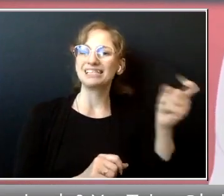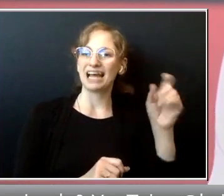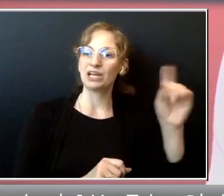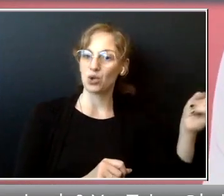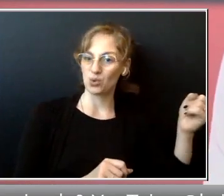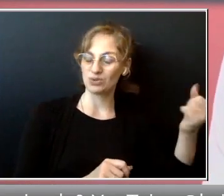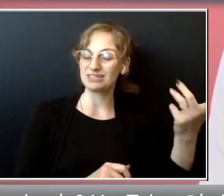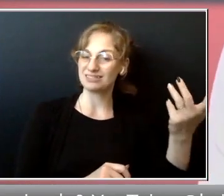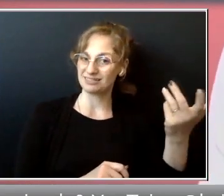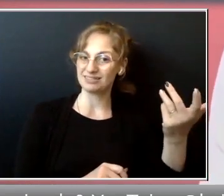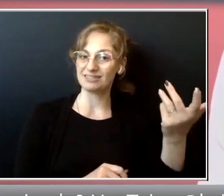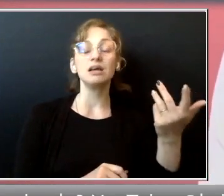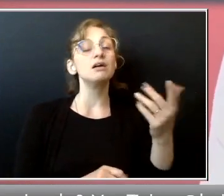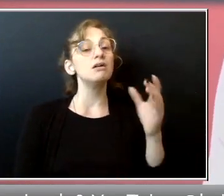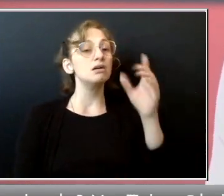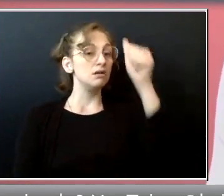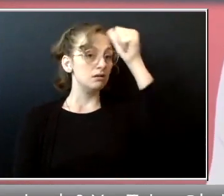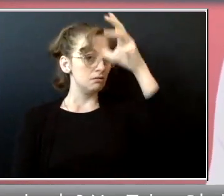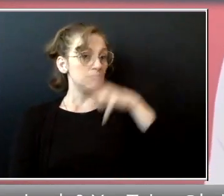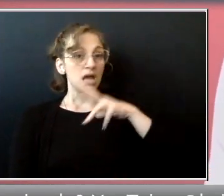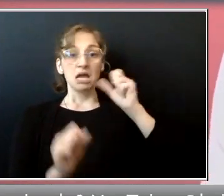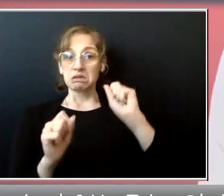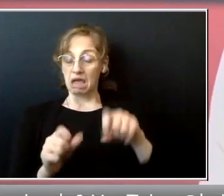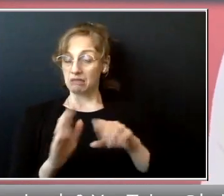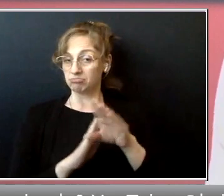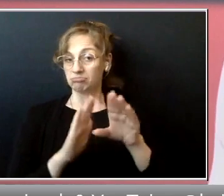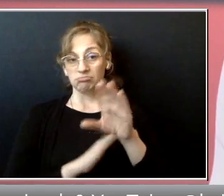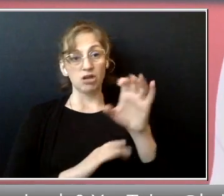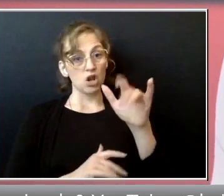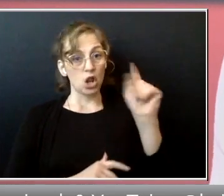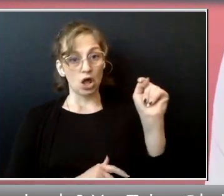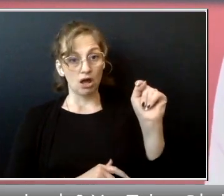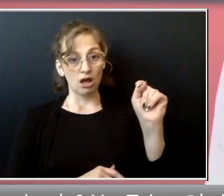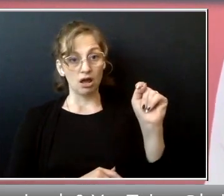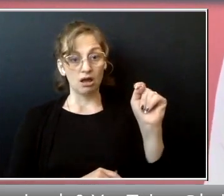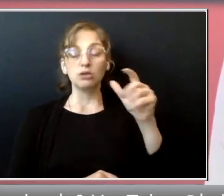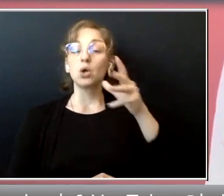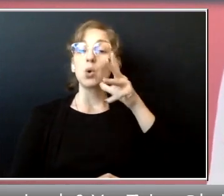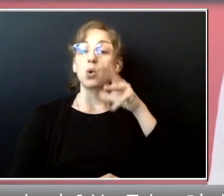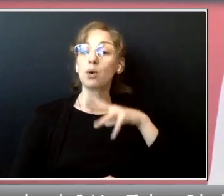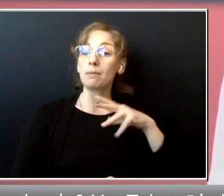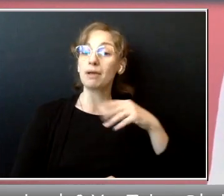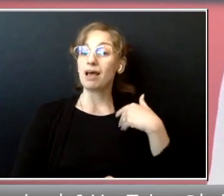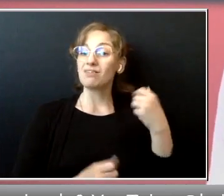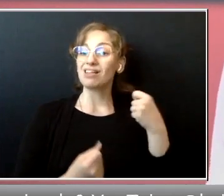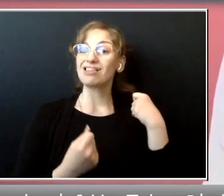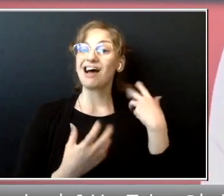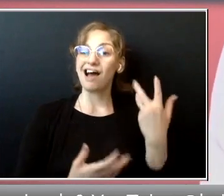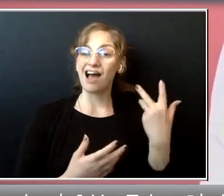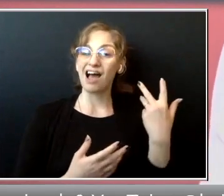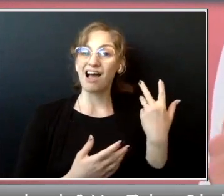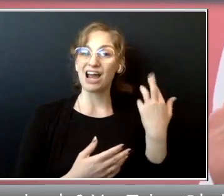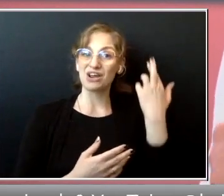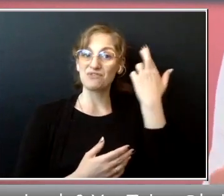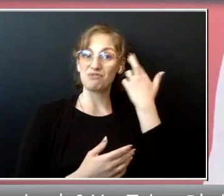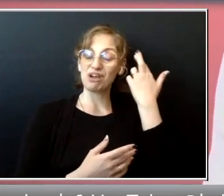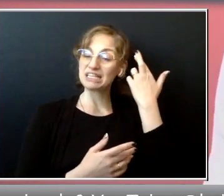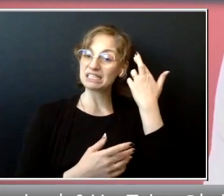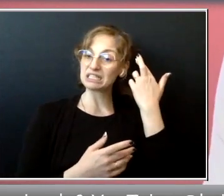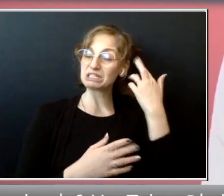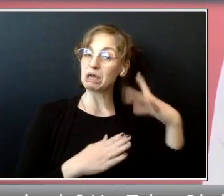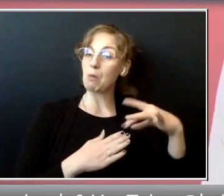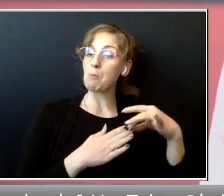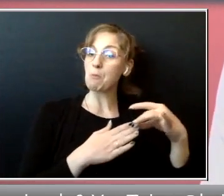various reasons. They're in women. There are lots of predisposing factors to developing clots. This